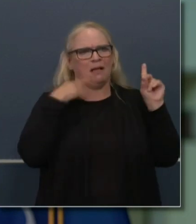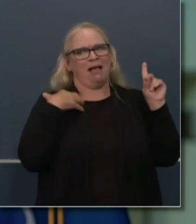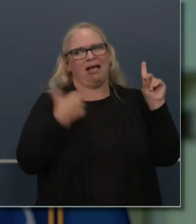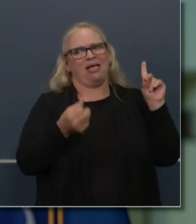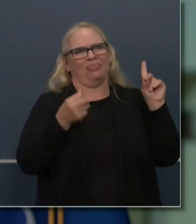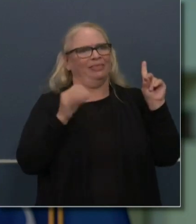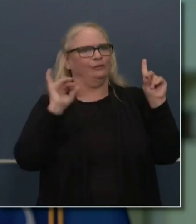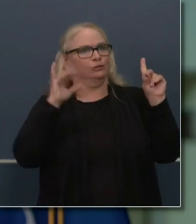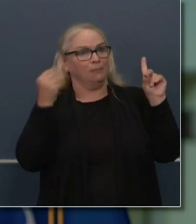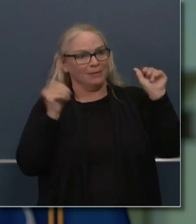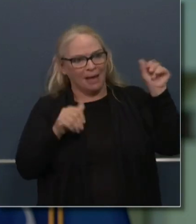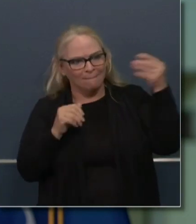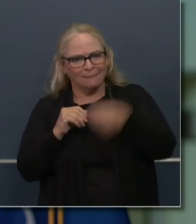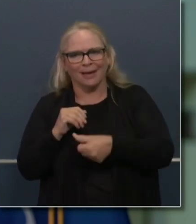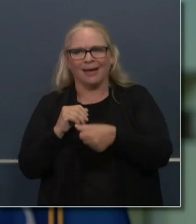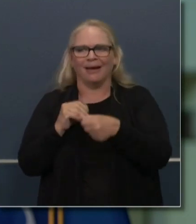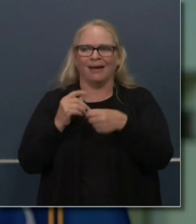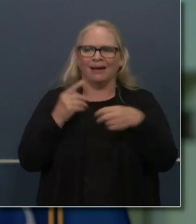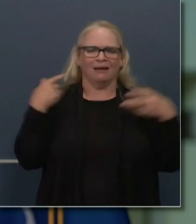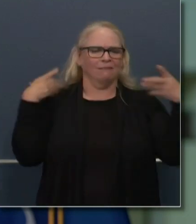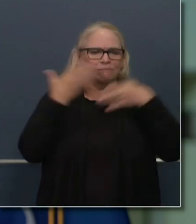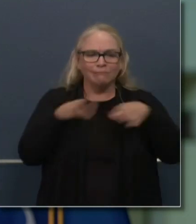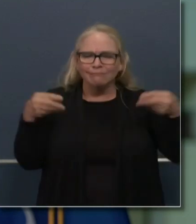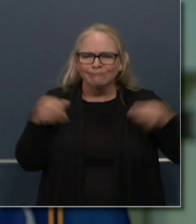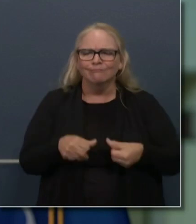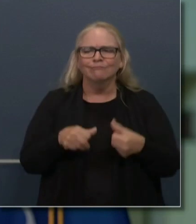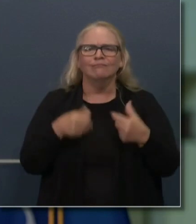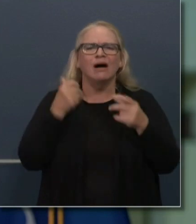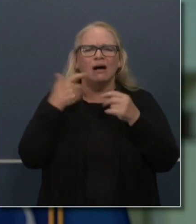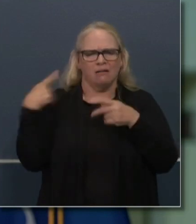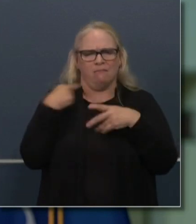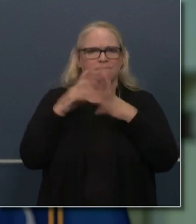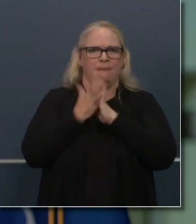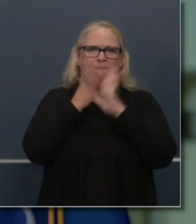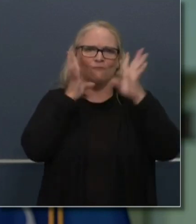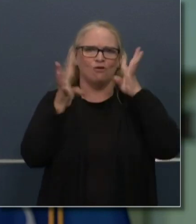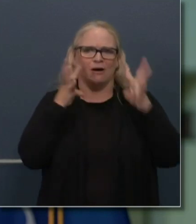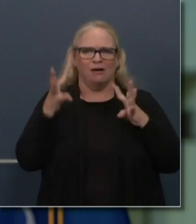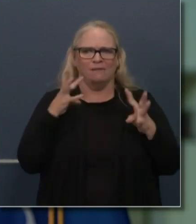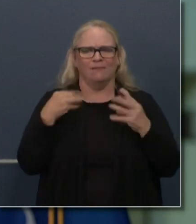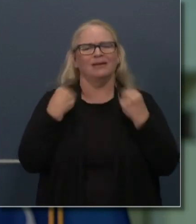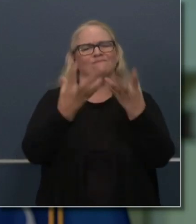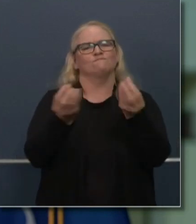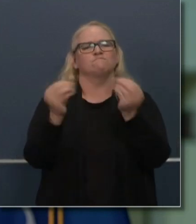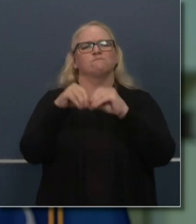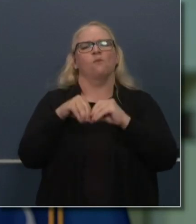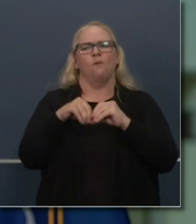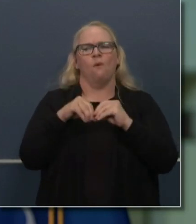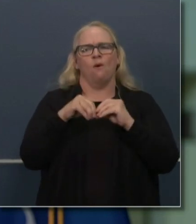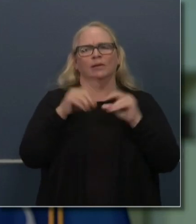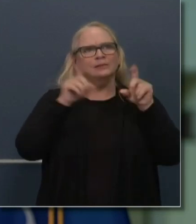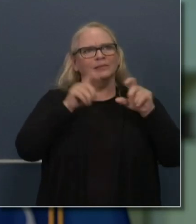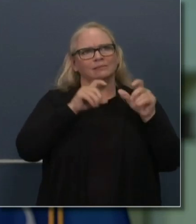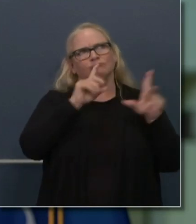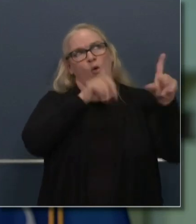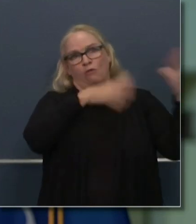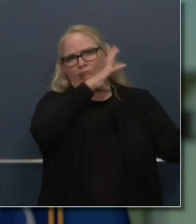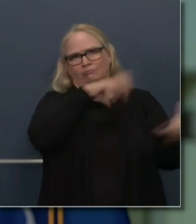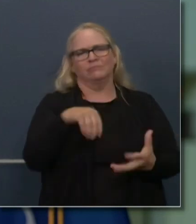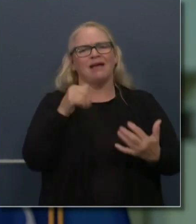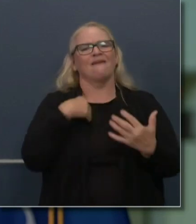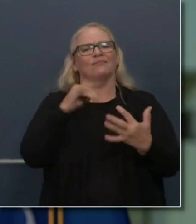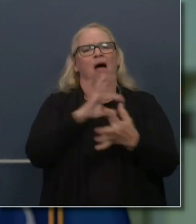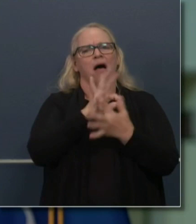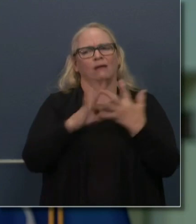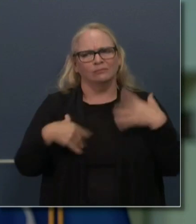work to provide more capacity, not only within our labs, Quest and Elcor,